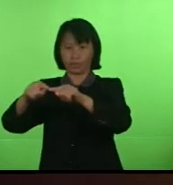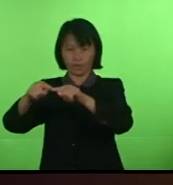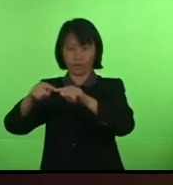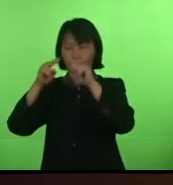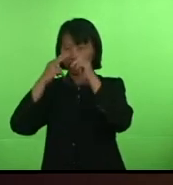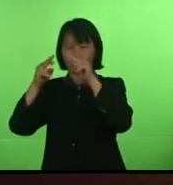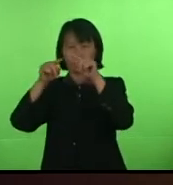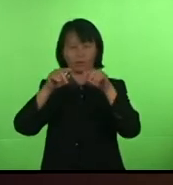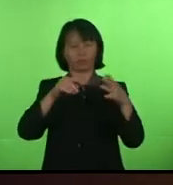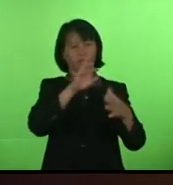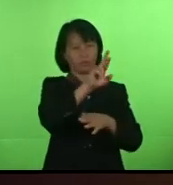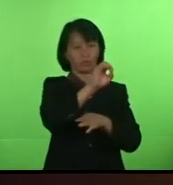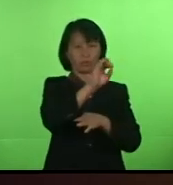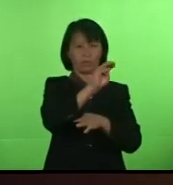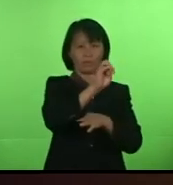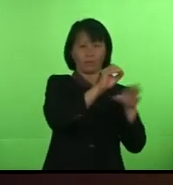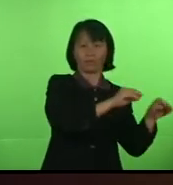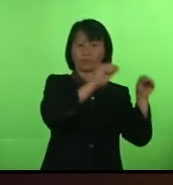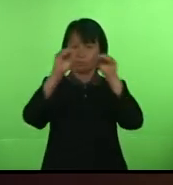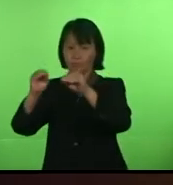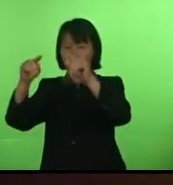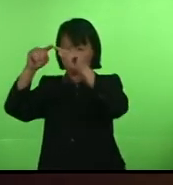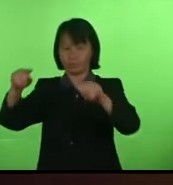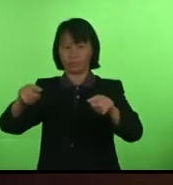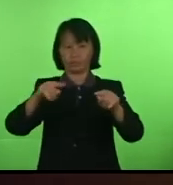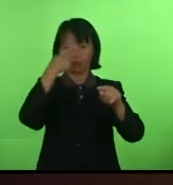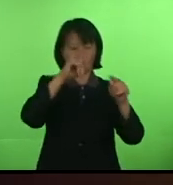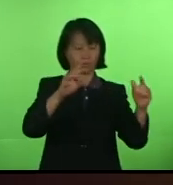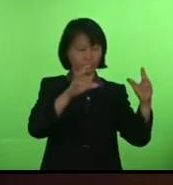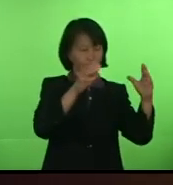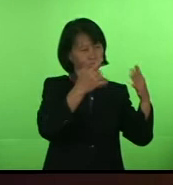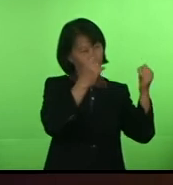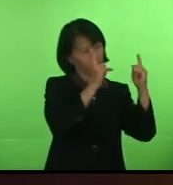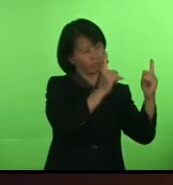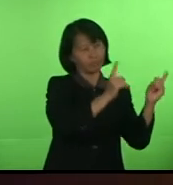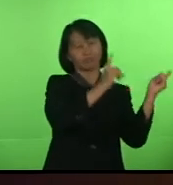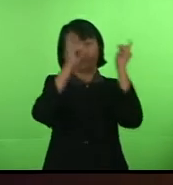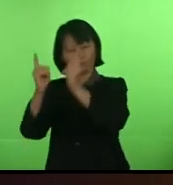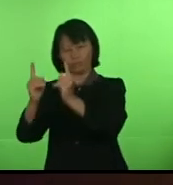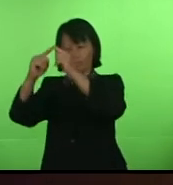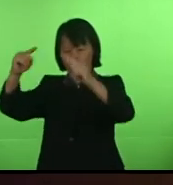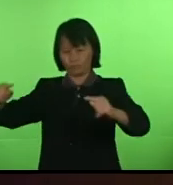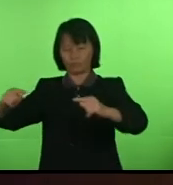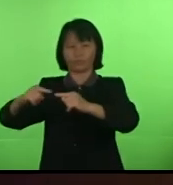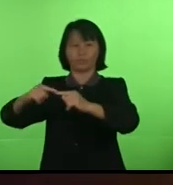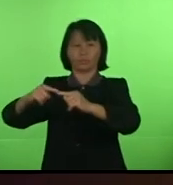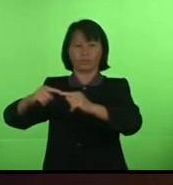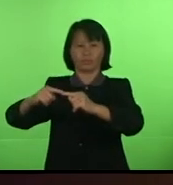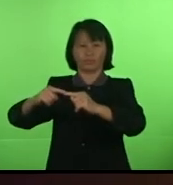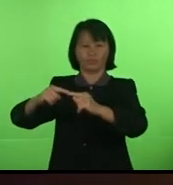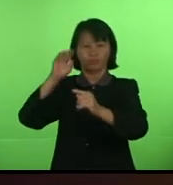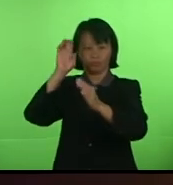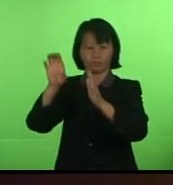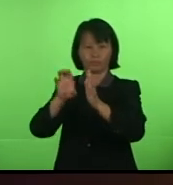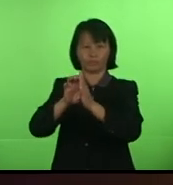Roman decides to simplify his version, whereby a diagram as a triangle with writer,